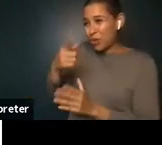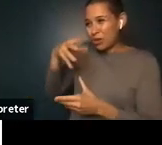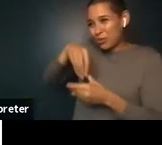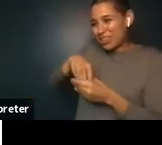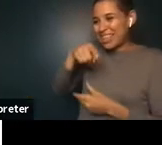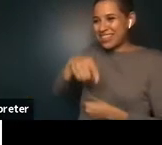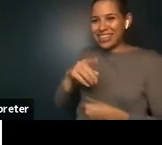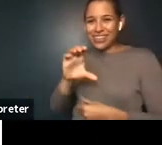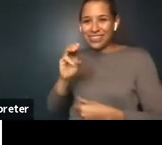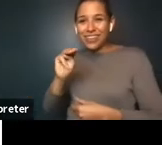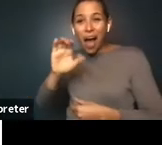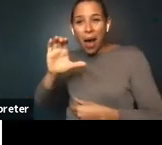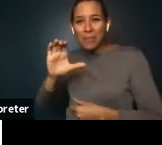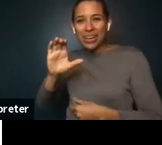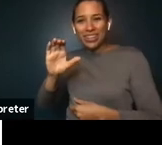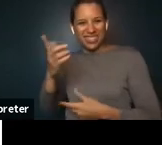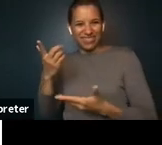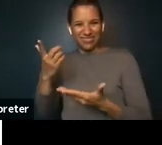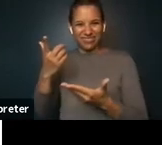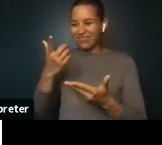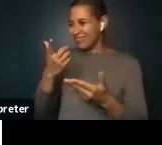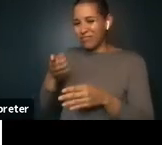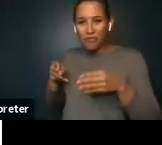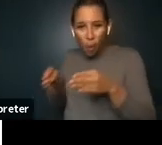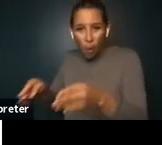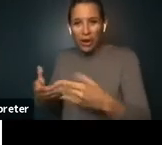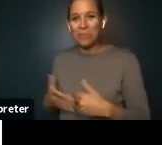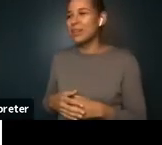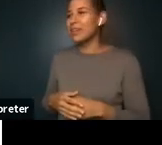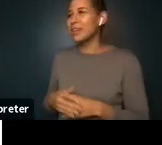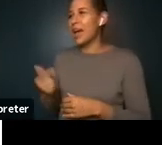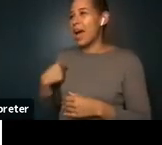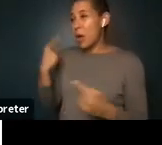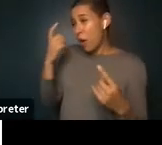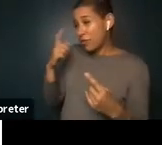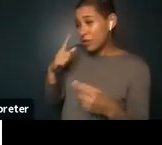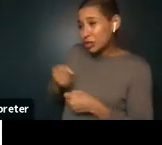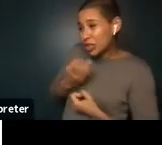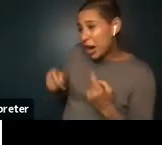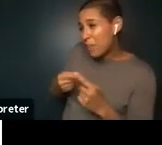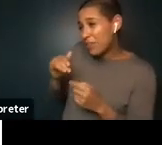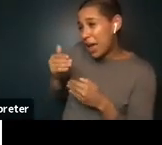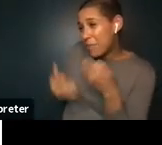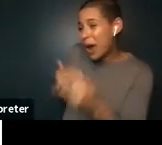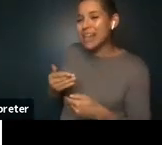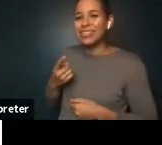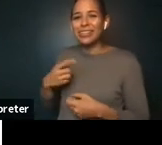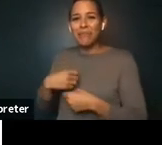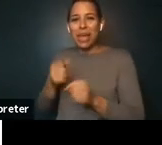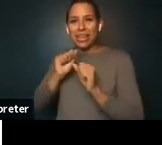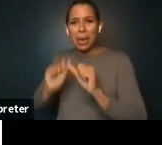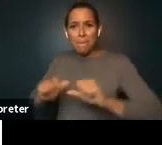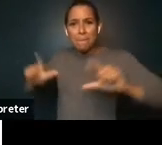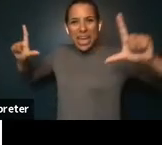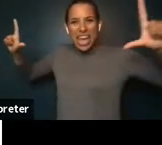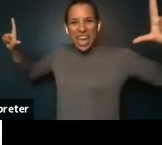about, um, you know, that process of kind of making it both bigger and, you know, something to be like